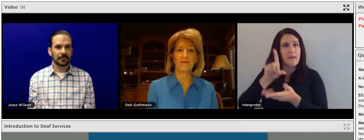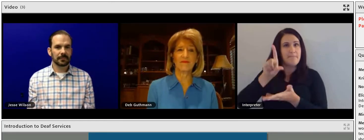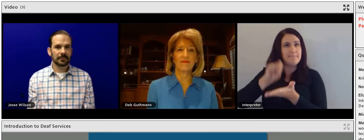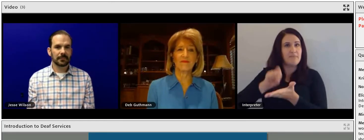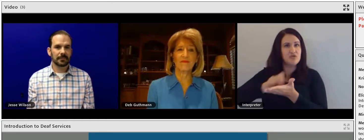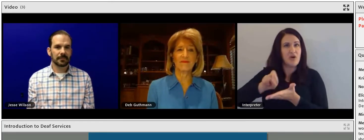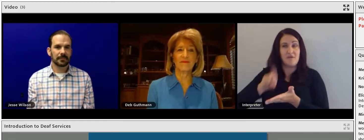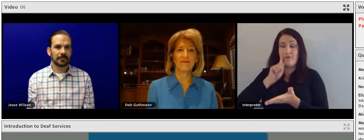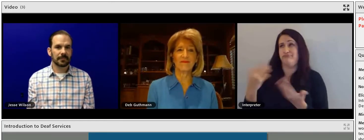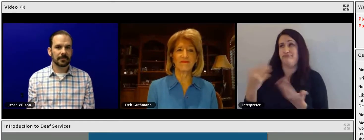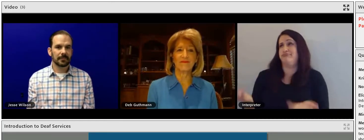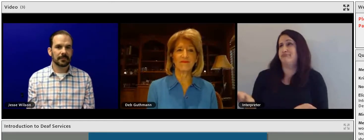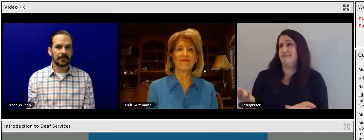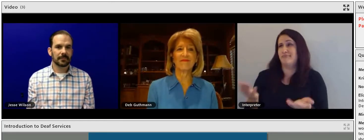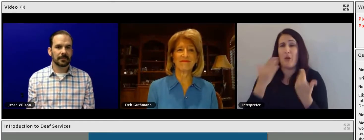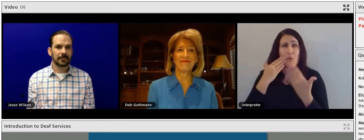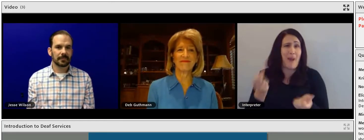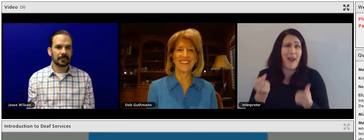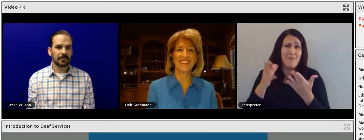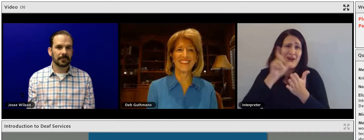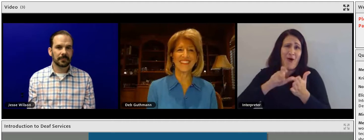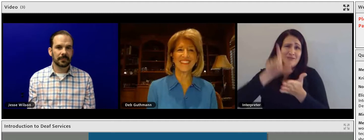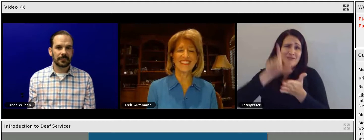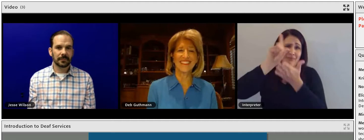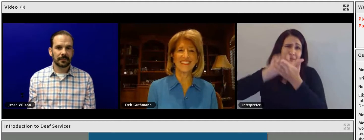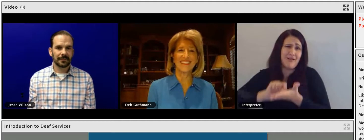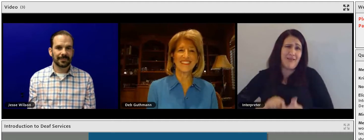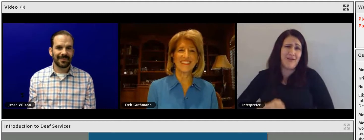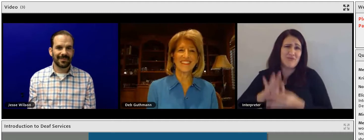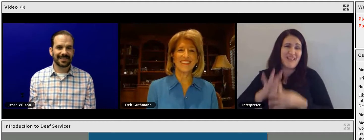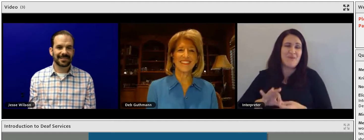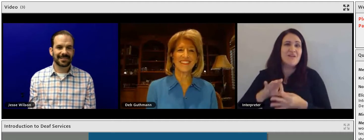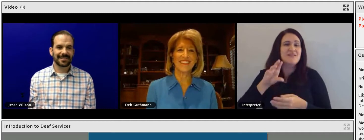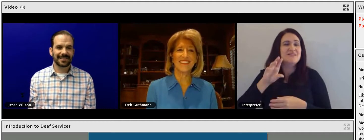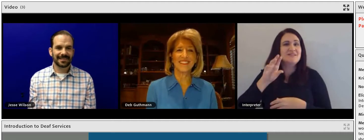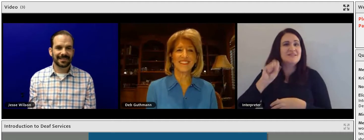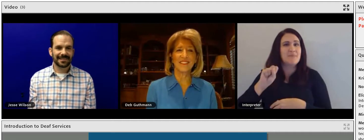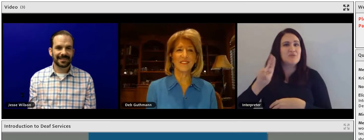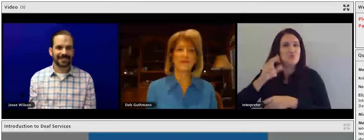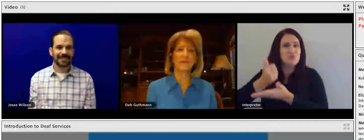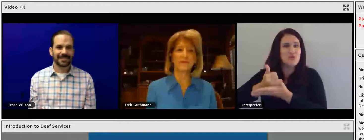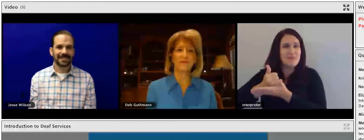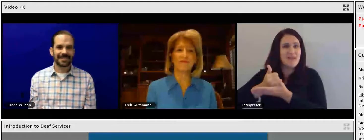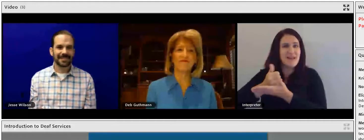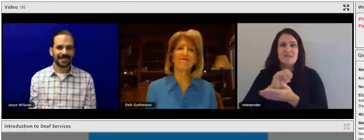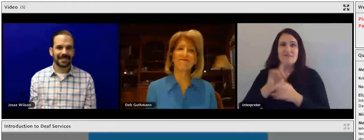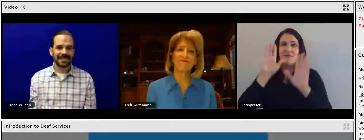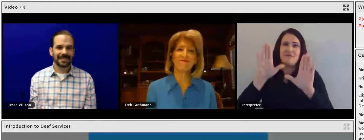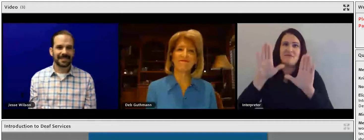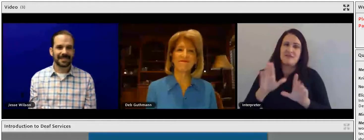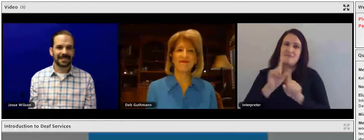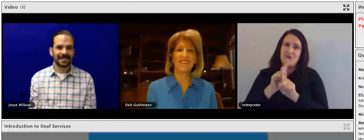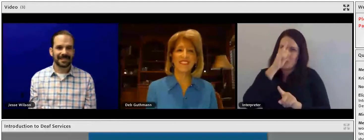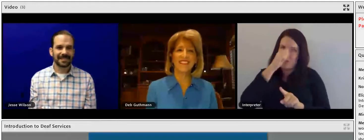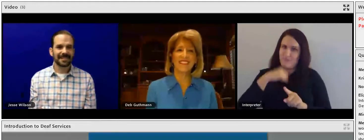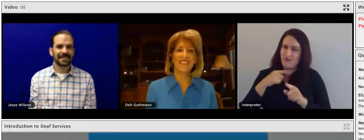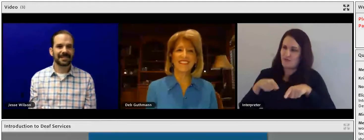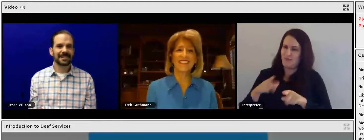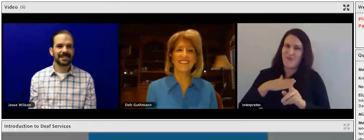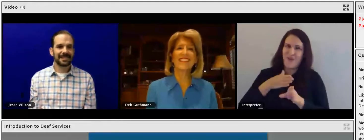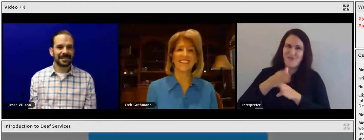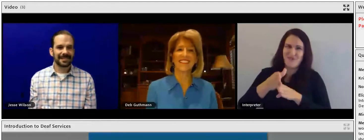of, I can't even count how many articles related to substance use treatment, and has been a fantastic mentor for me throughout my career. So